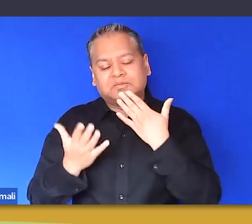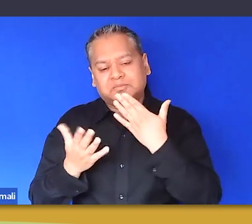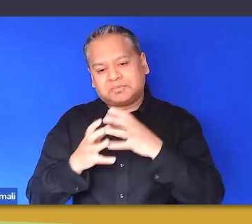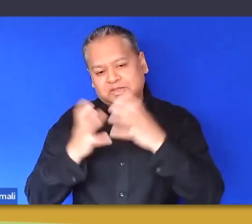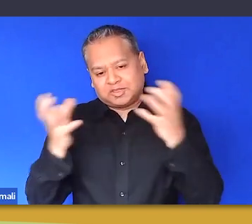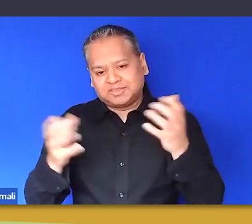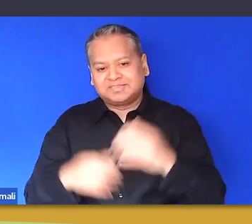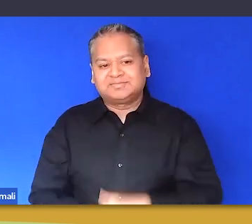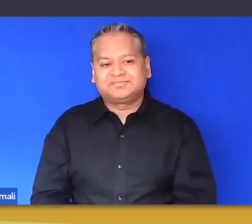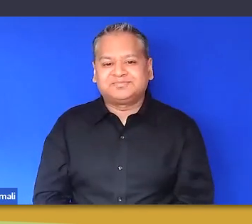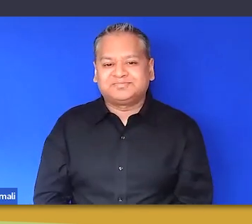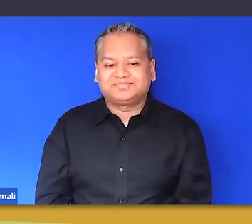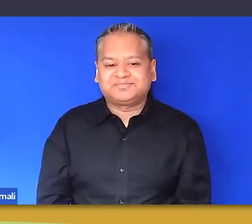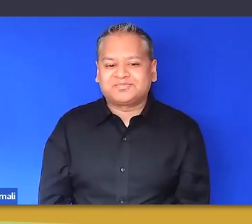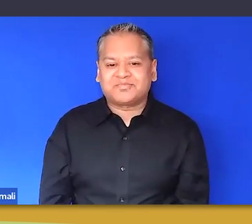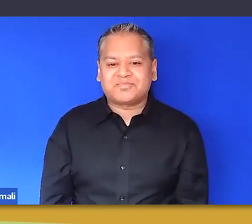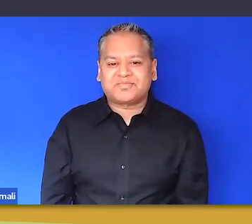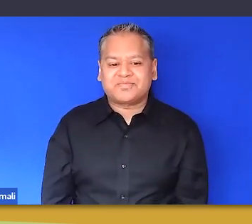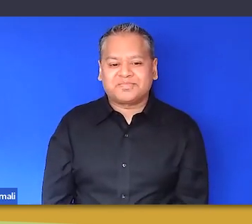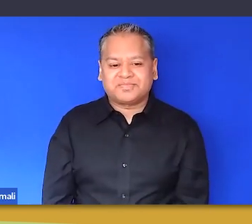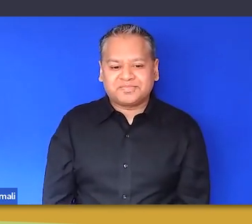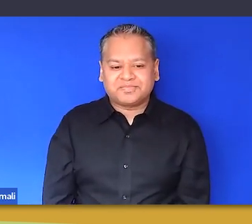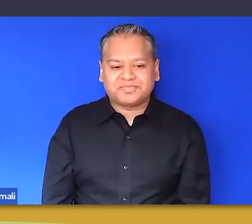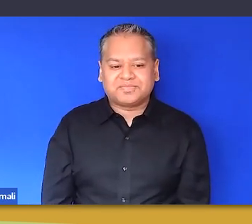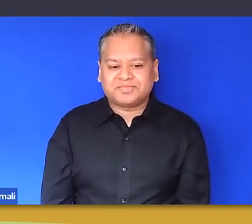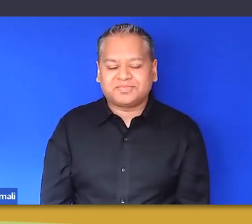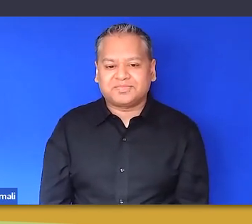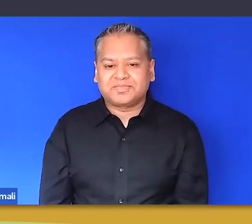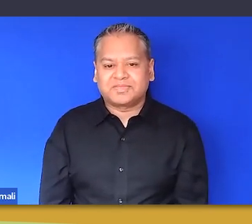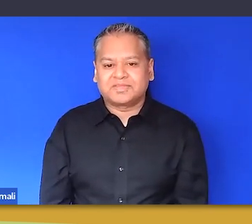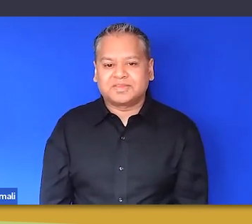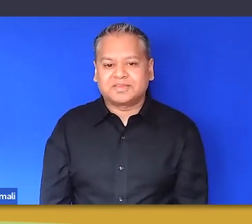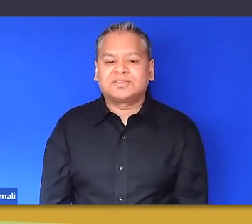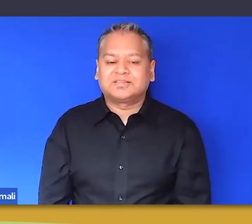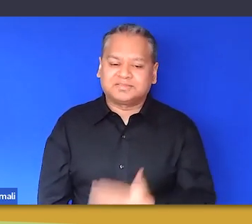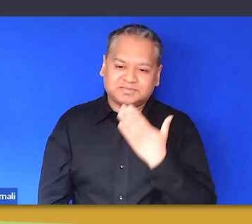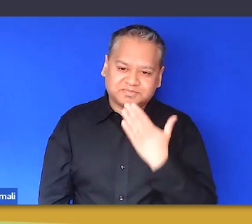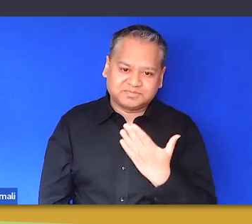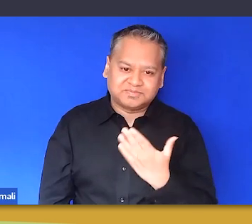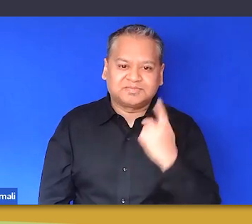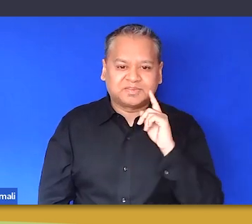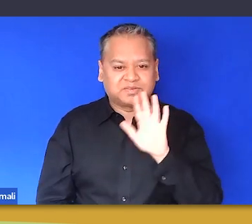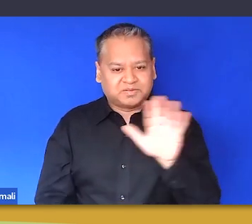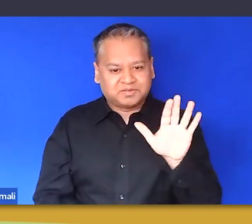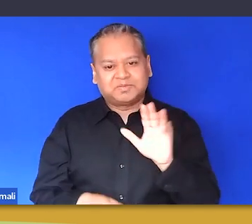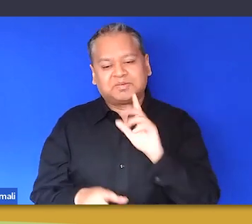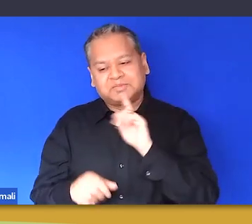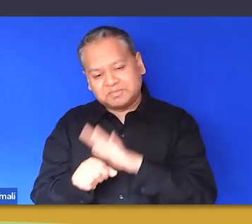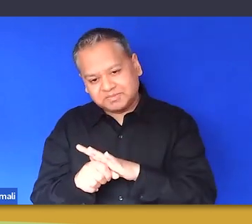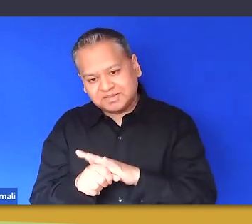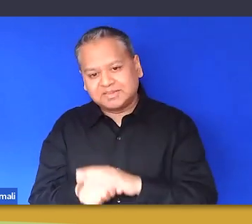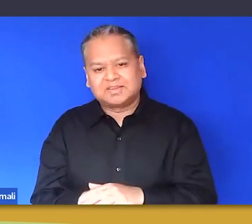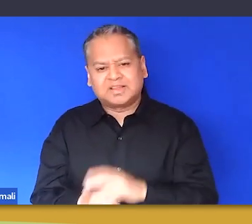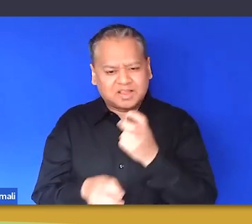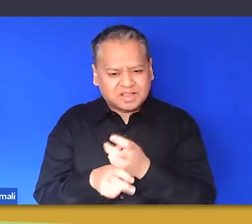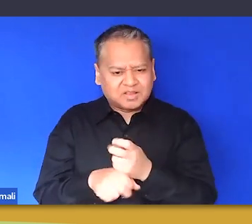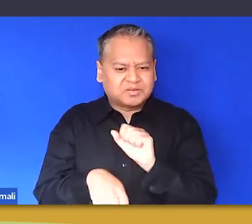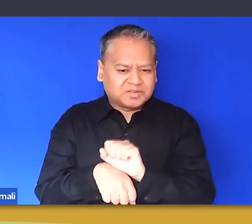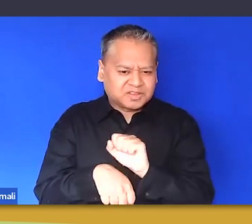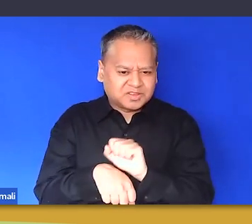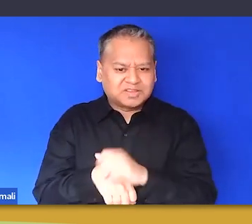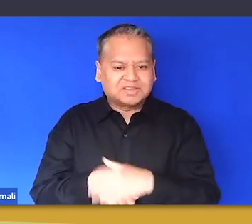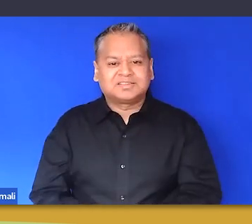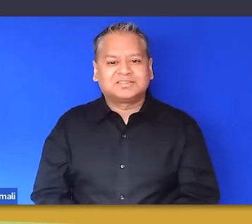Thank you so much, Imtiaz Bhai, for sharing your story and your commitment to giving a voice to the underrepresented in our province and